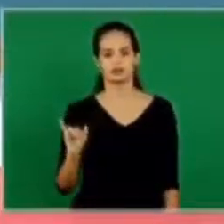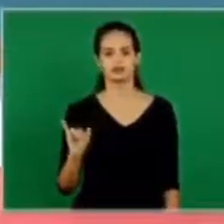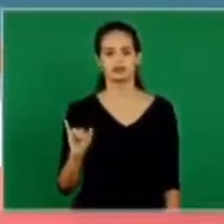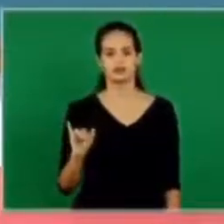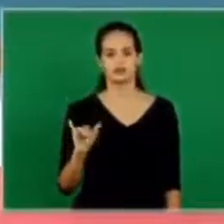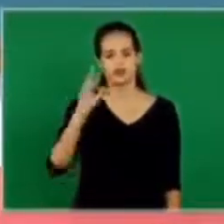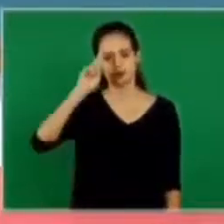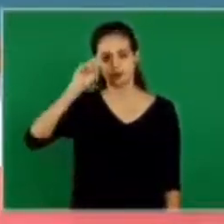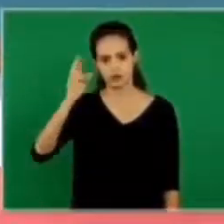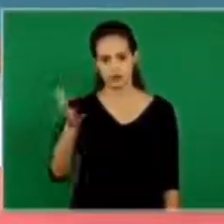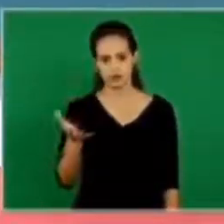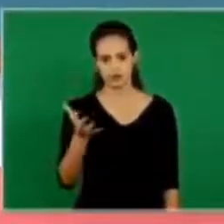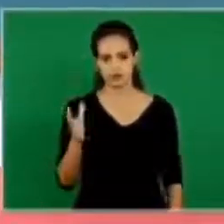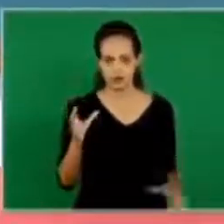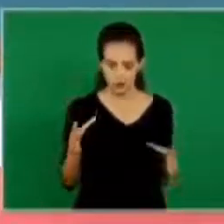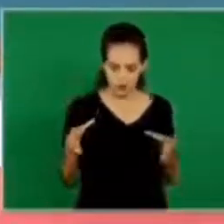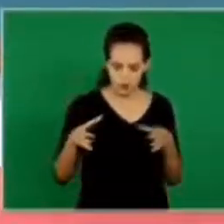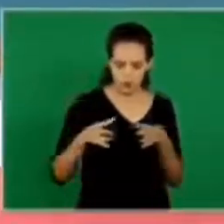So